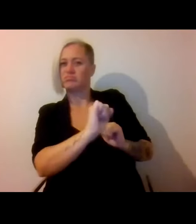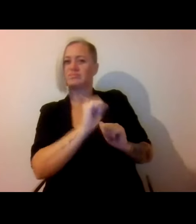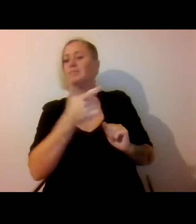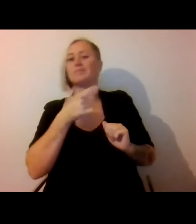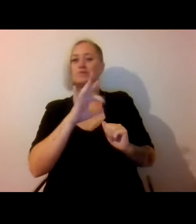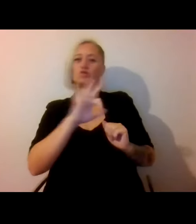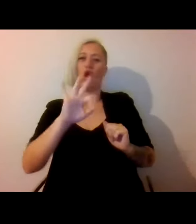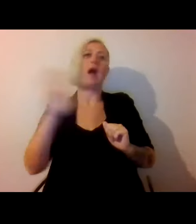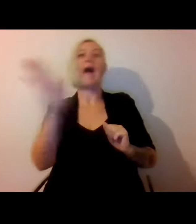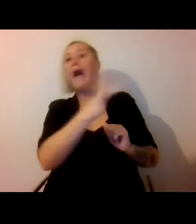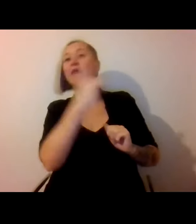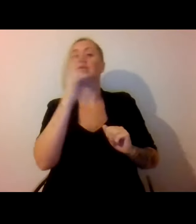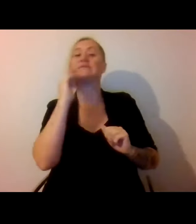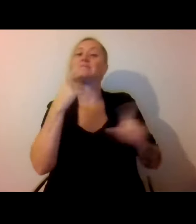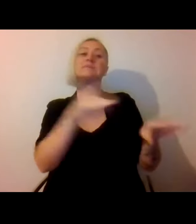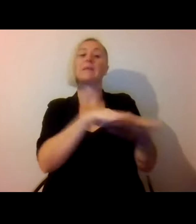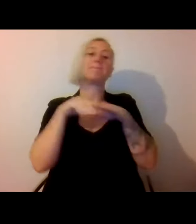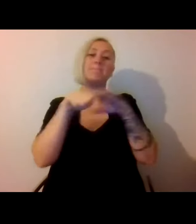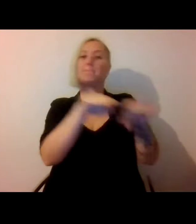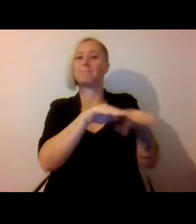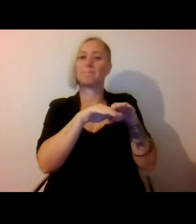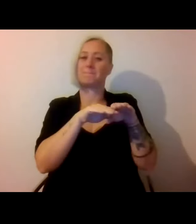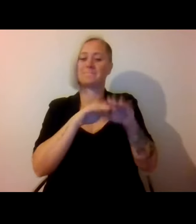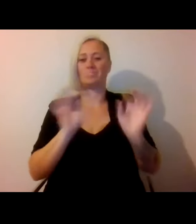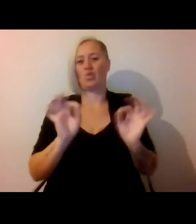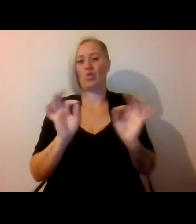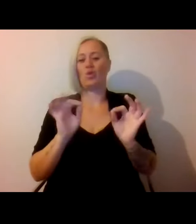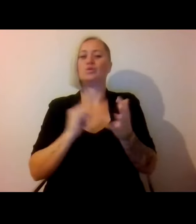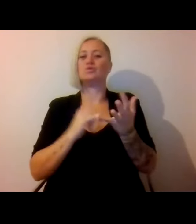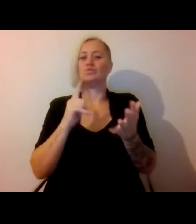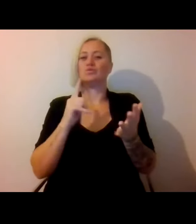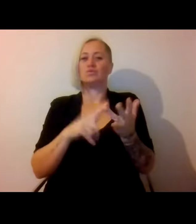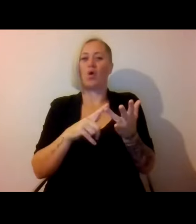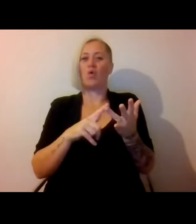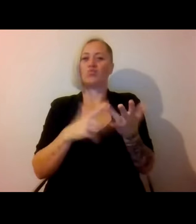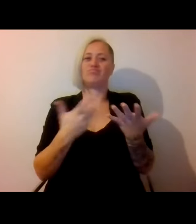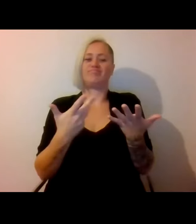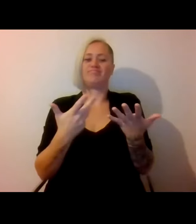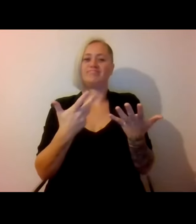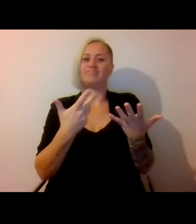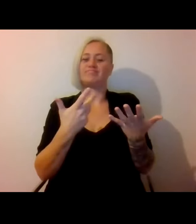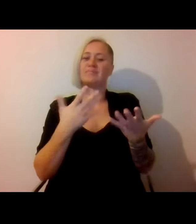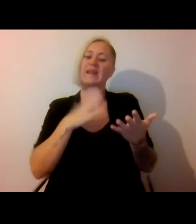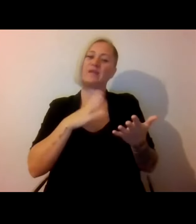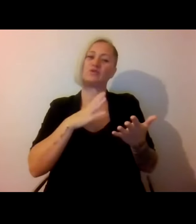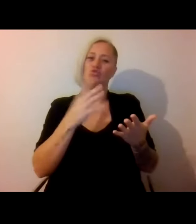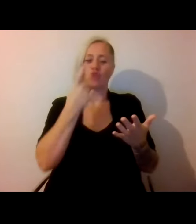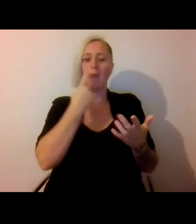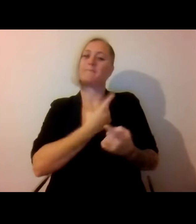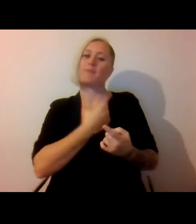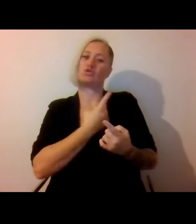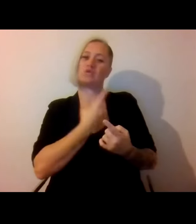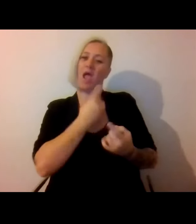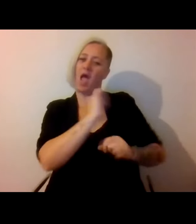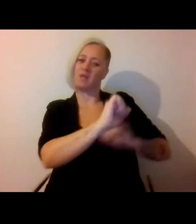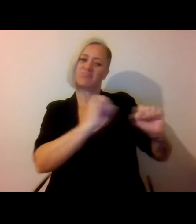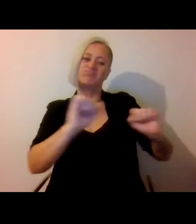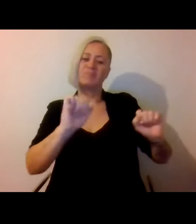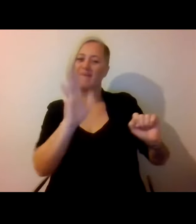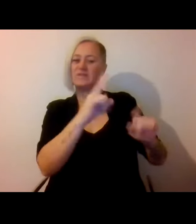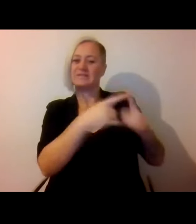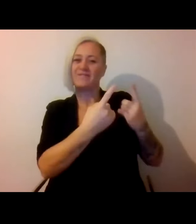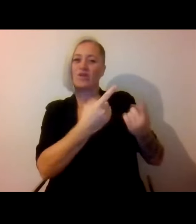same sort of treatment. So it's sort of like personalised. They try to assume that everyone is different and then work